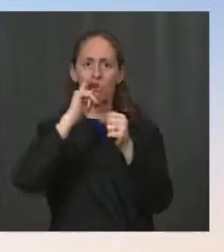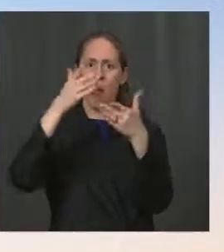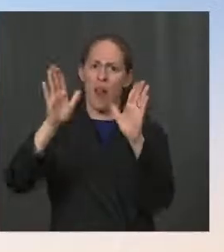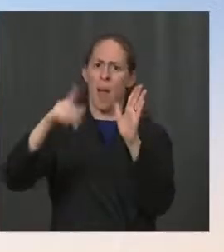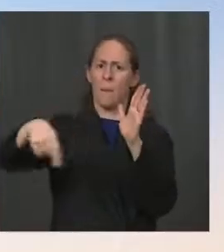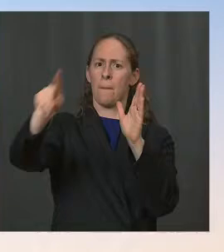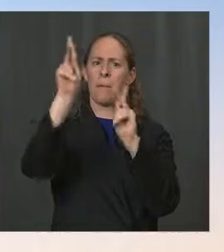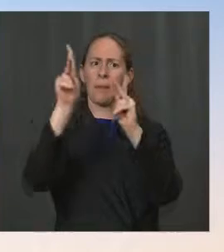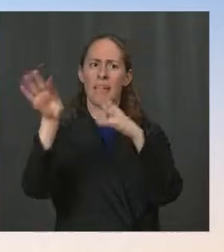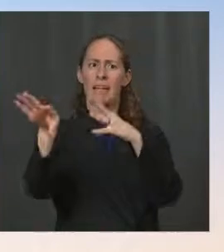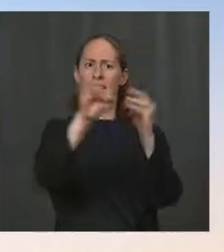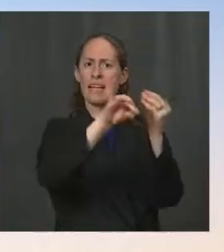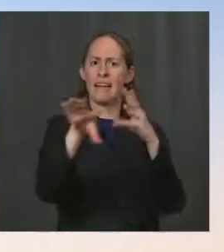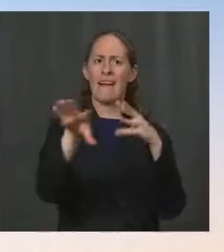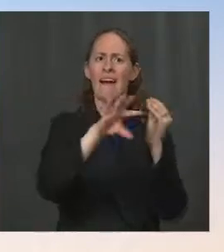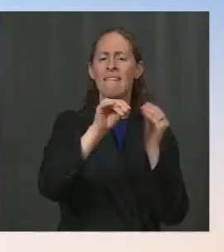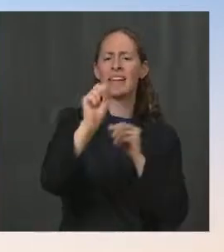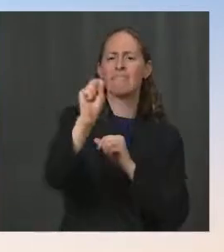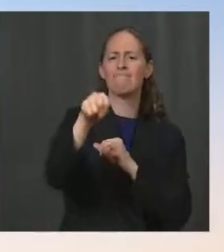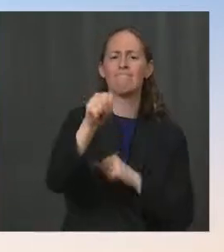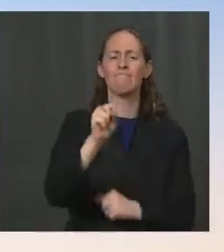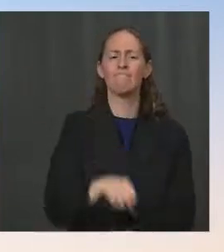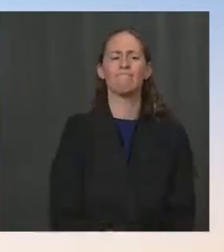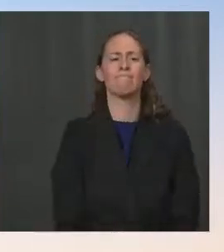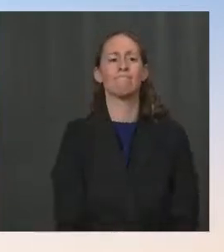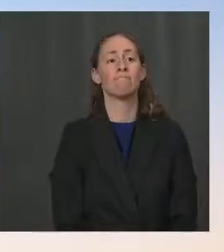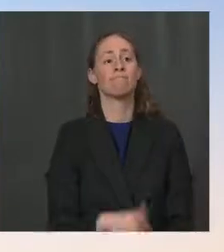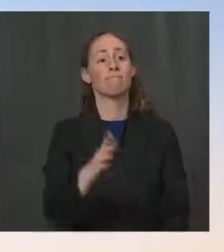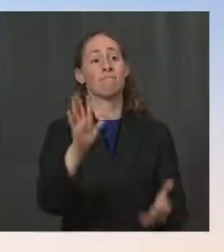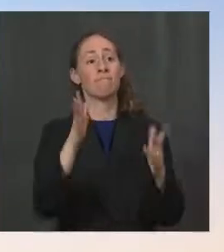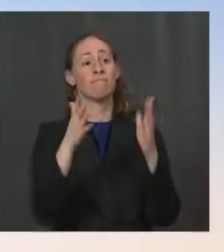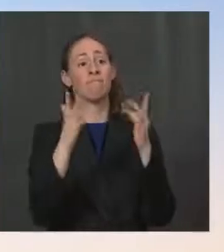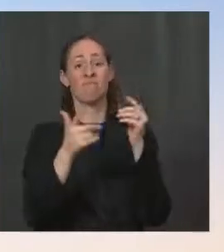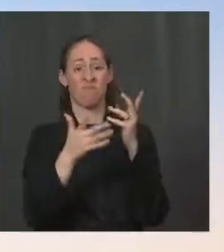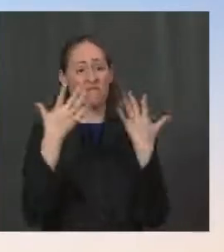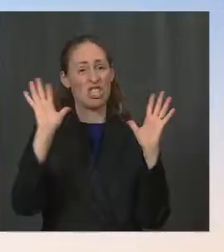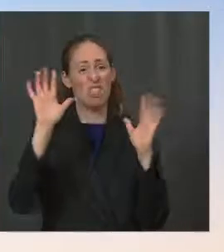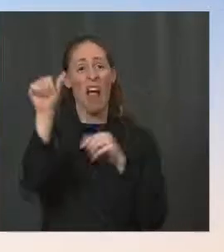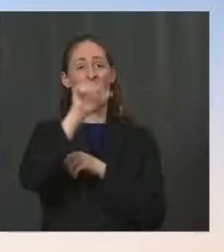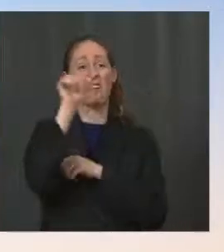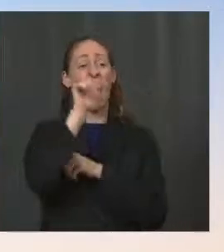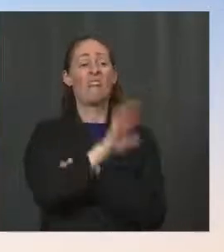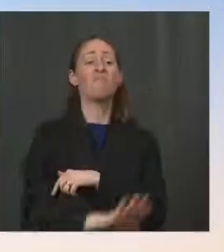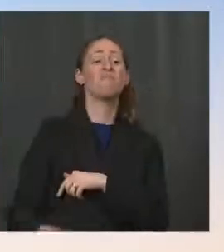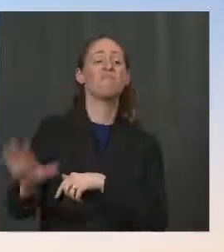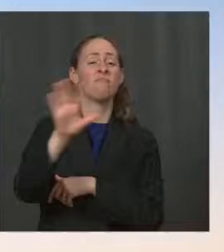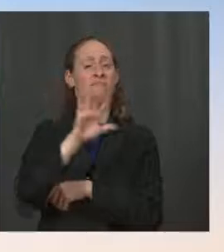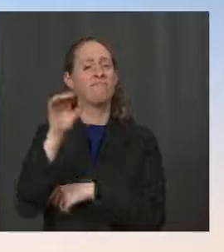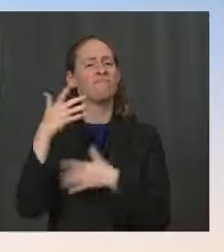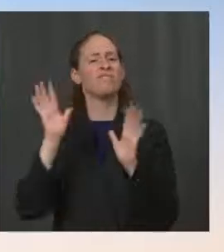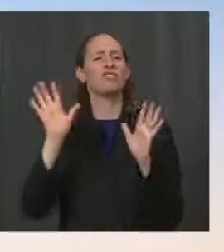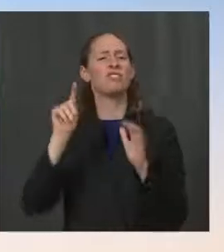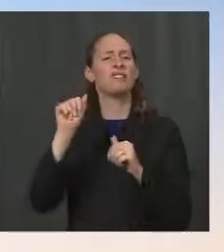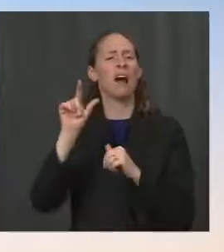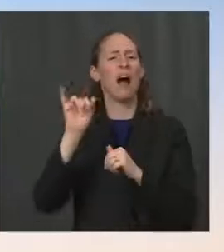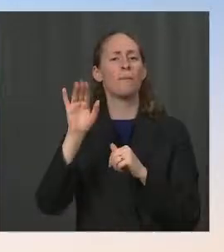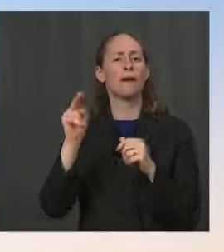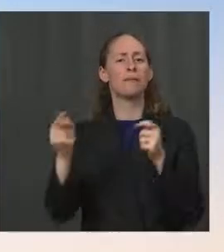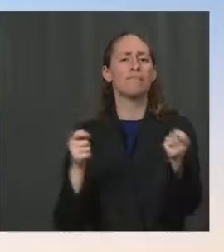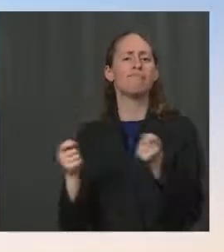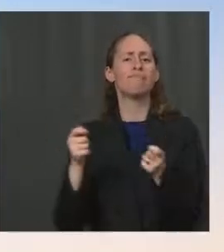Afghanistan, the majority of large swaths of the country. I will note that we had prior conversations or methods of engagement even